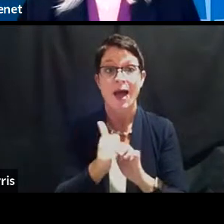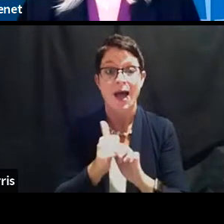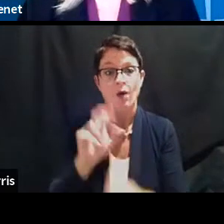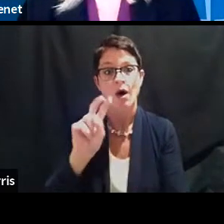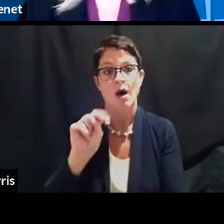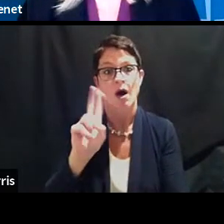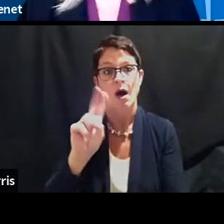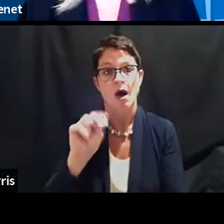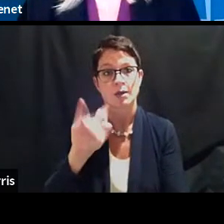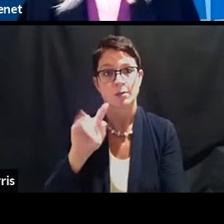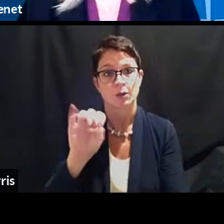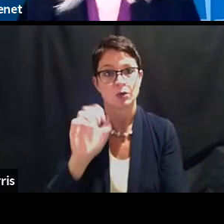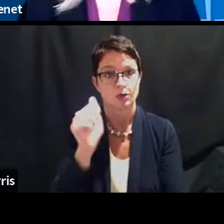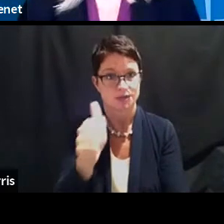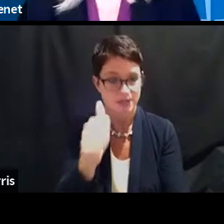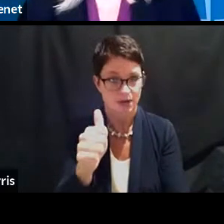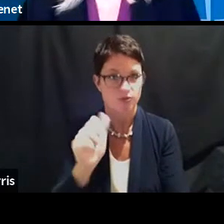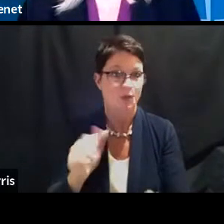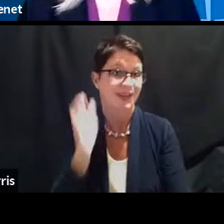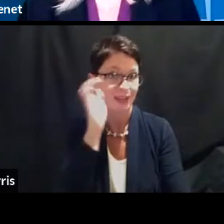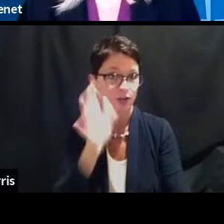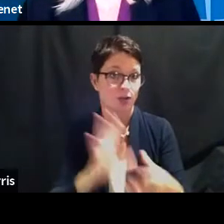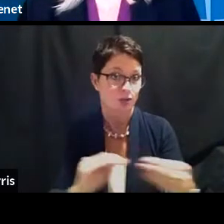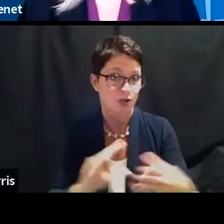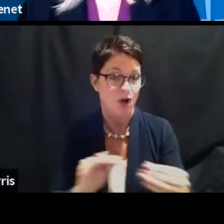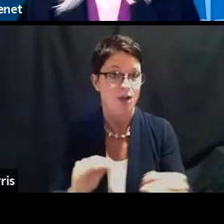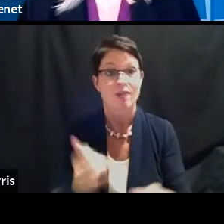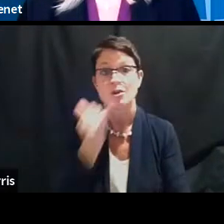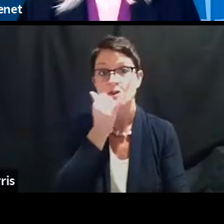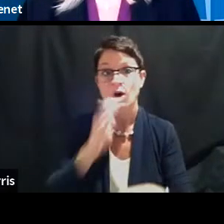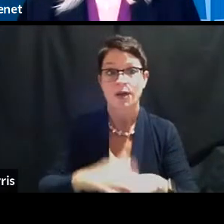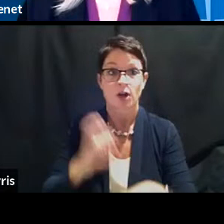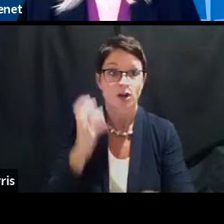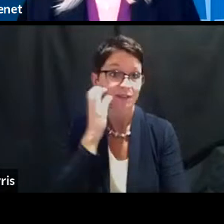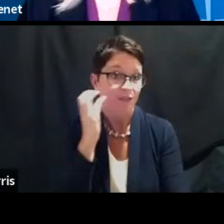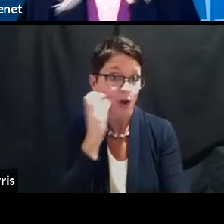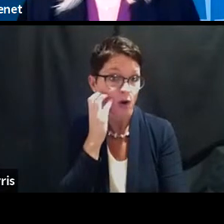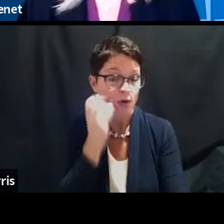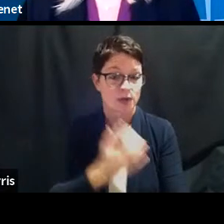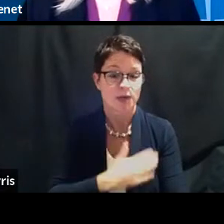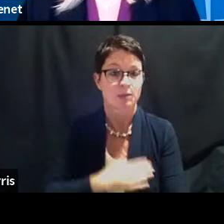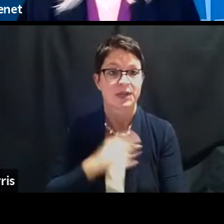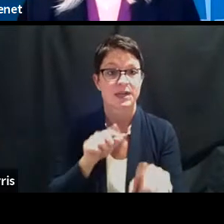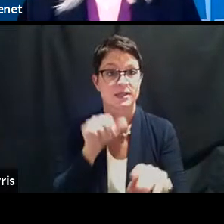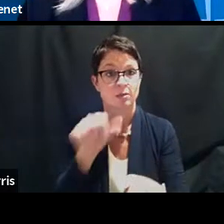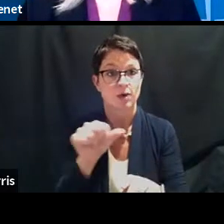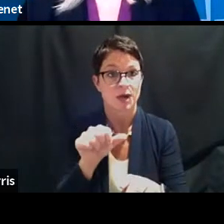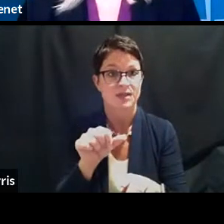your microphone. If you are dialing in on your phone, please press